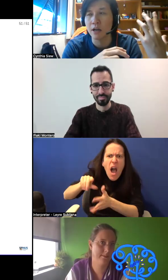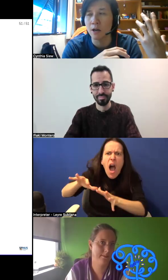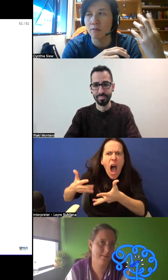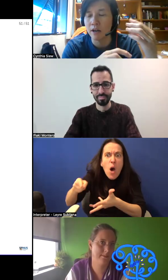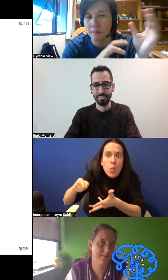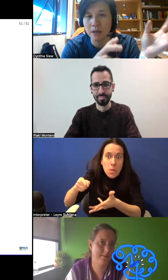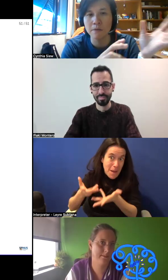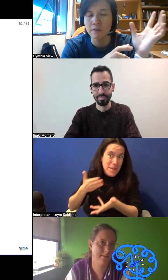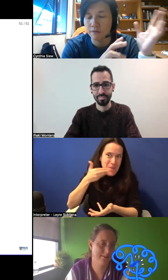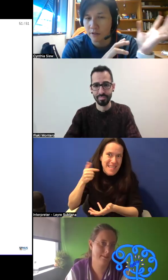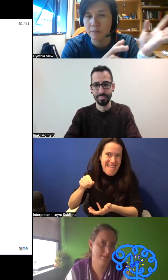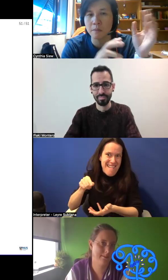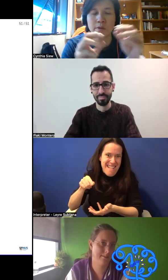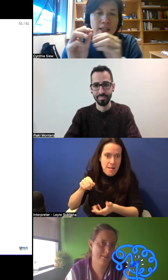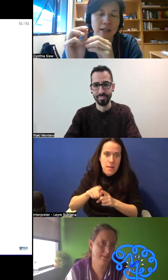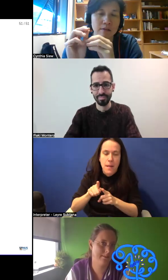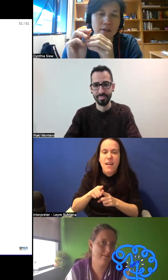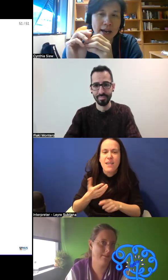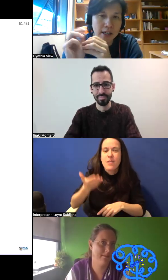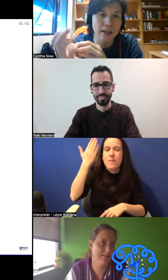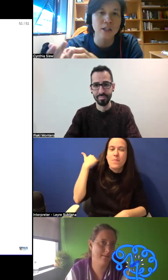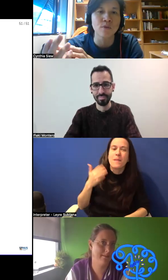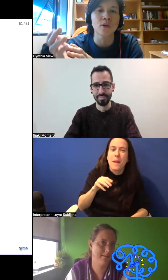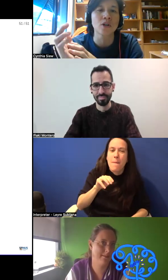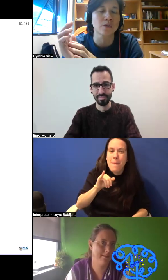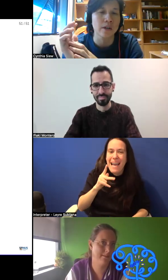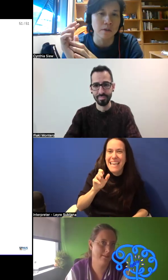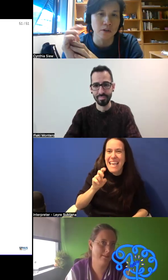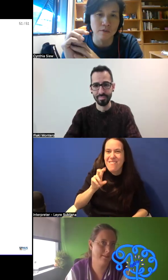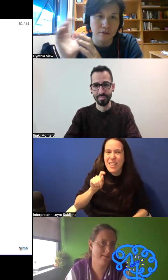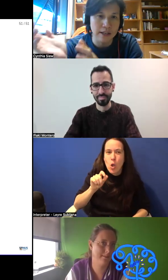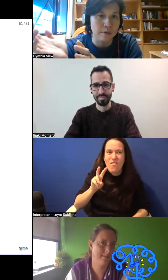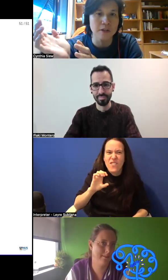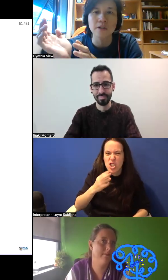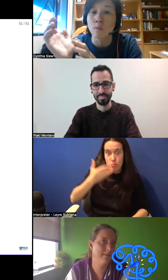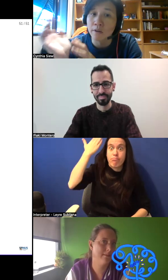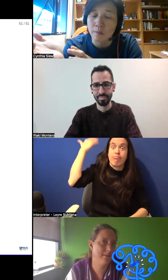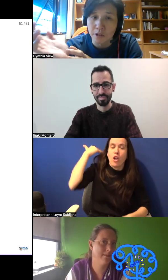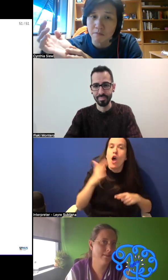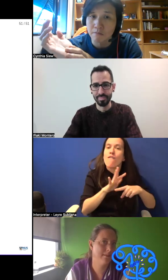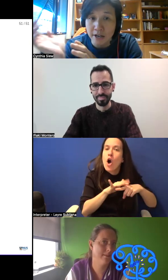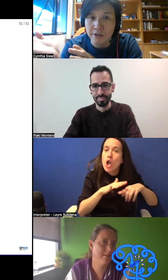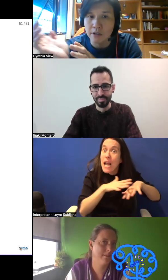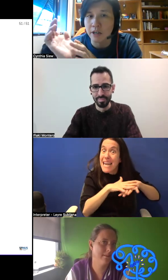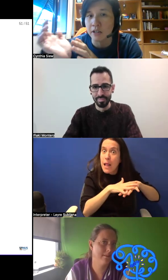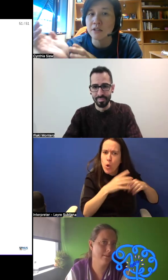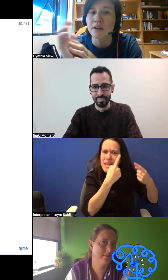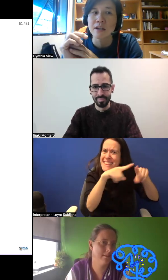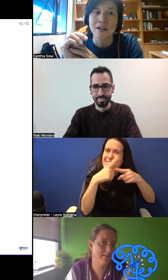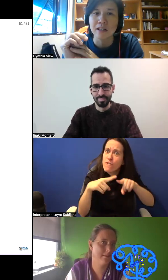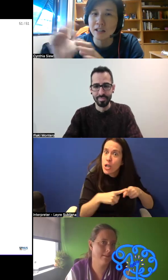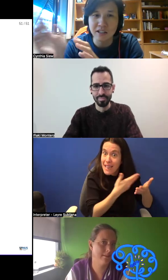Vitovich had a paper with other people where they analyzed the phonological networks of different languages, and one of them was Mandarin